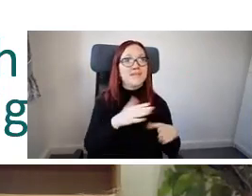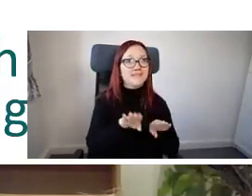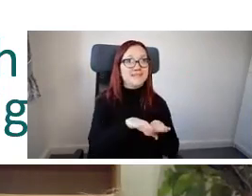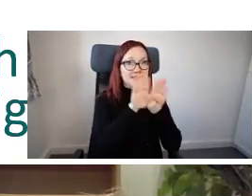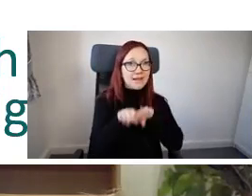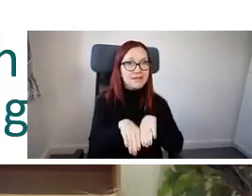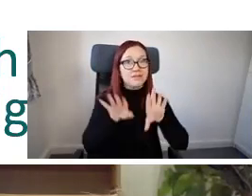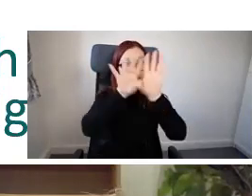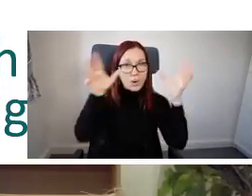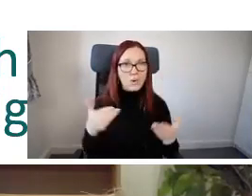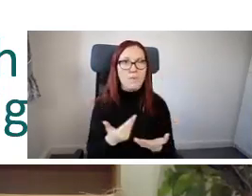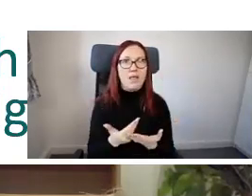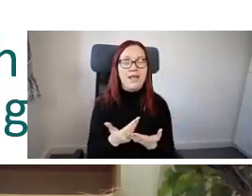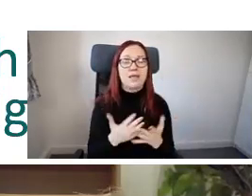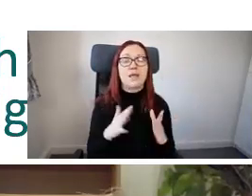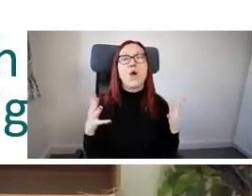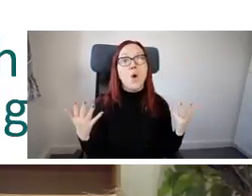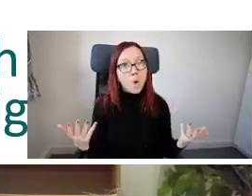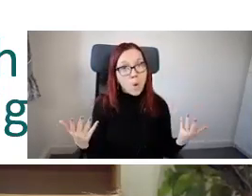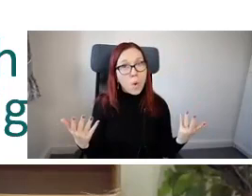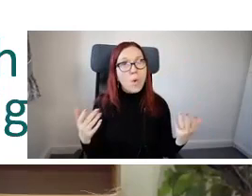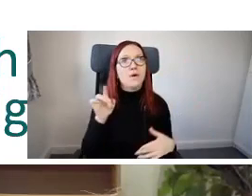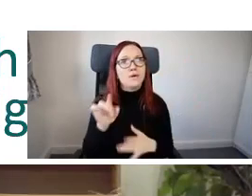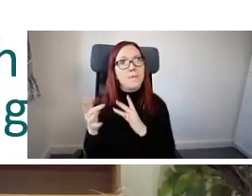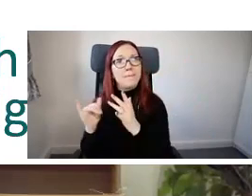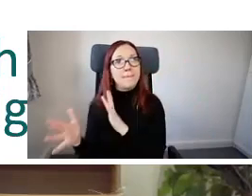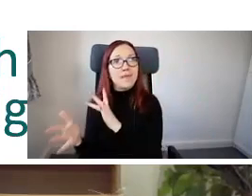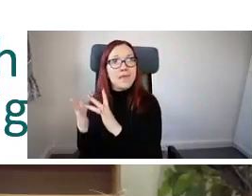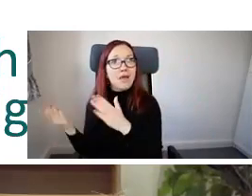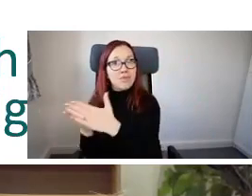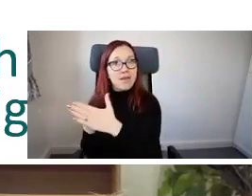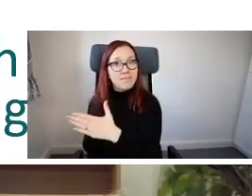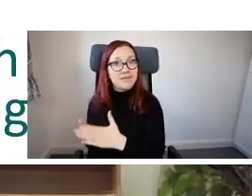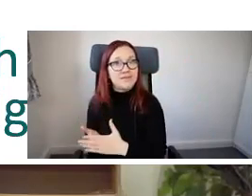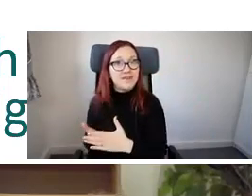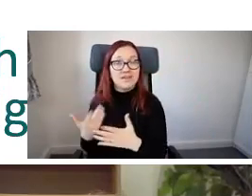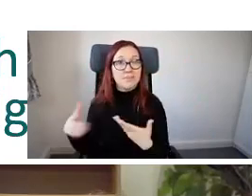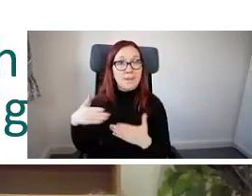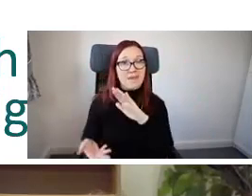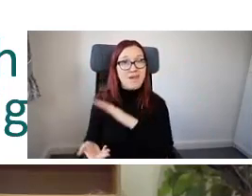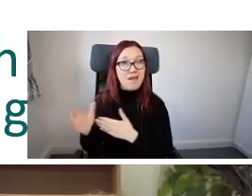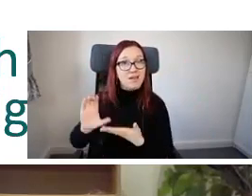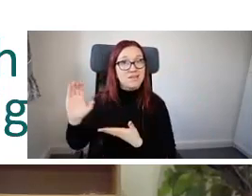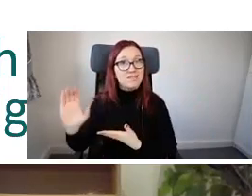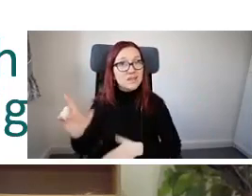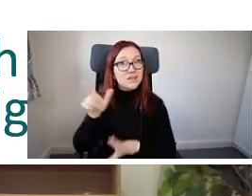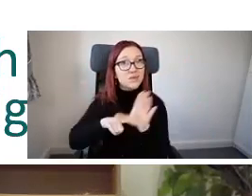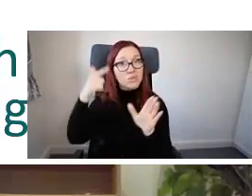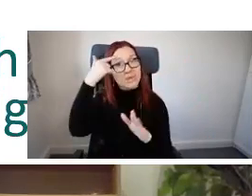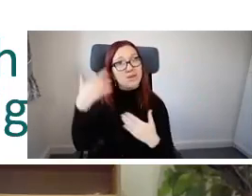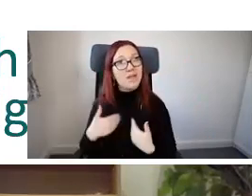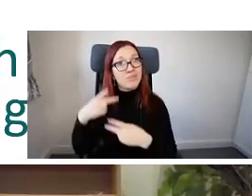the world, or it may be indicative of other limiting factors such as a general underfunding of youth mental health research.